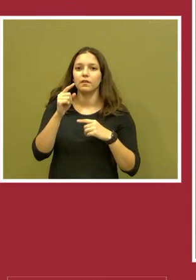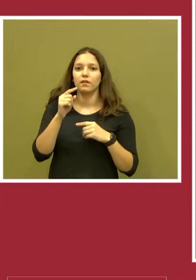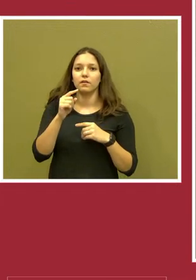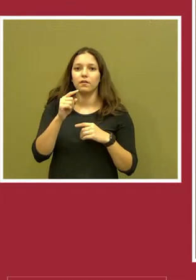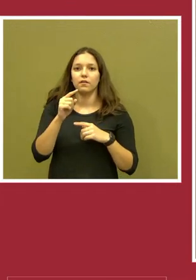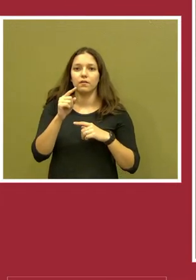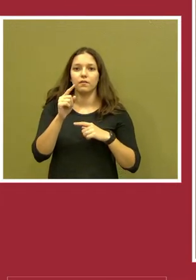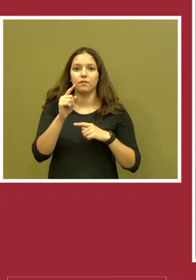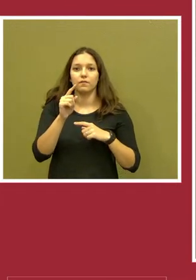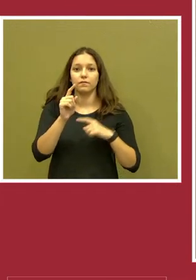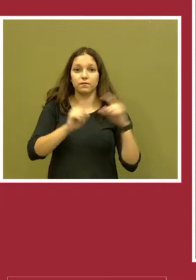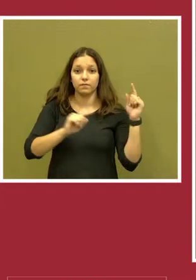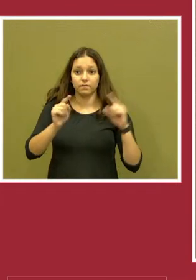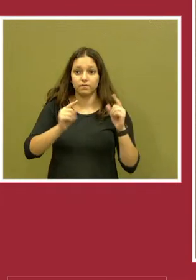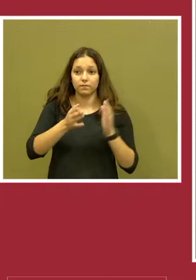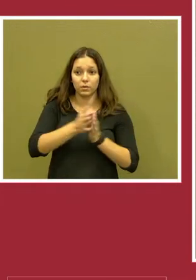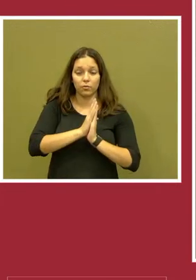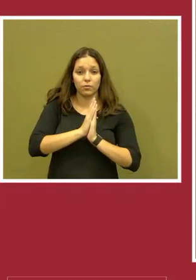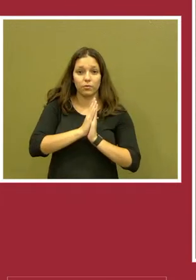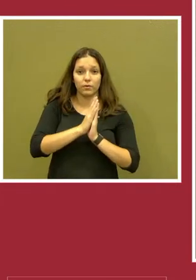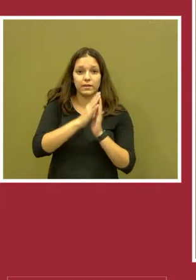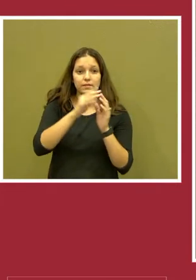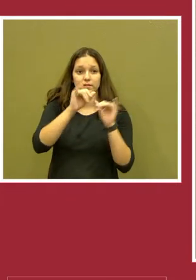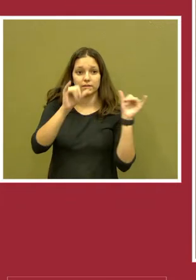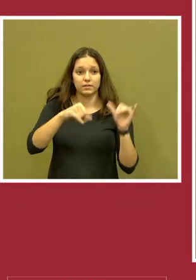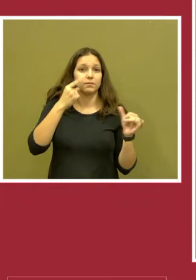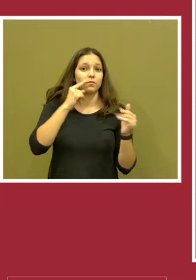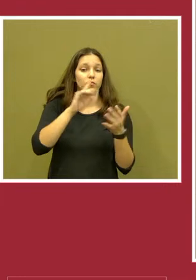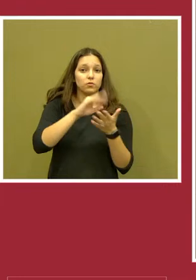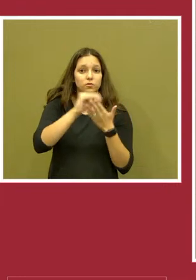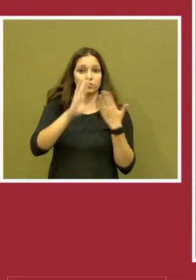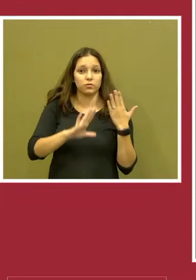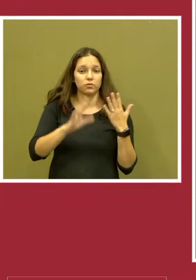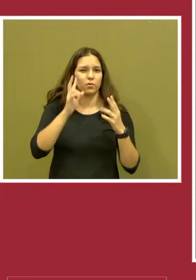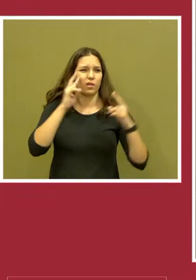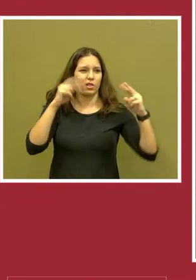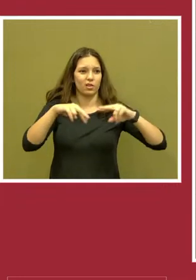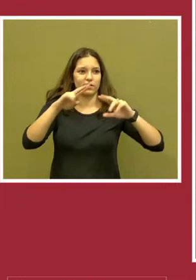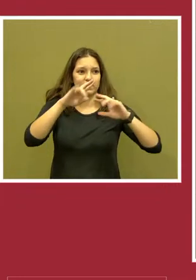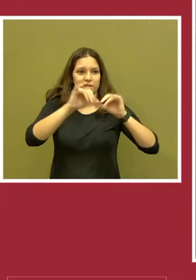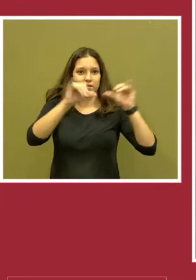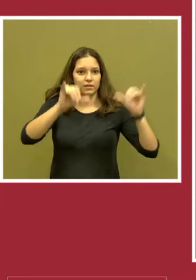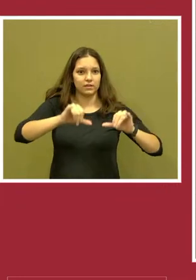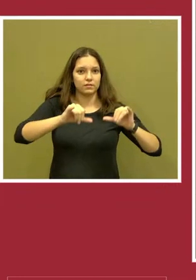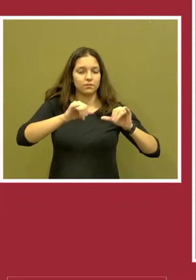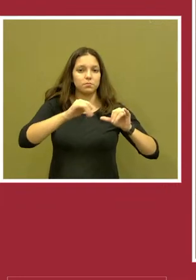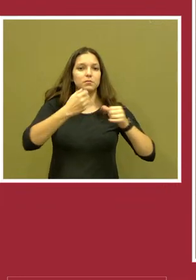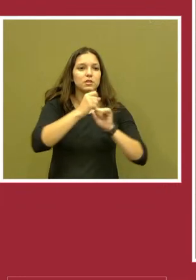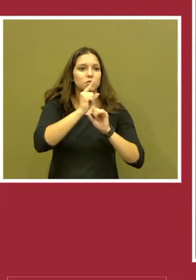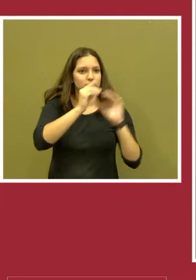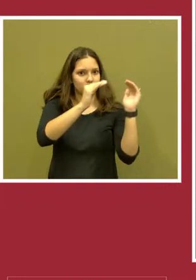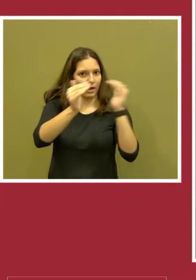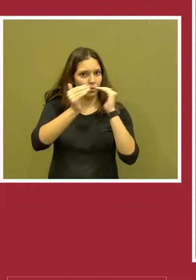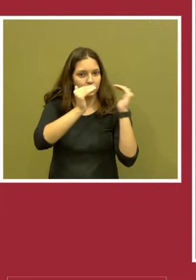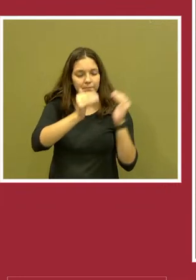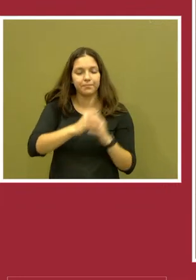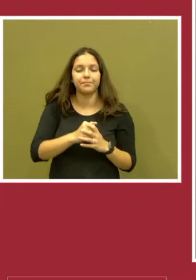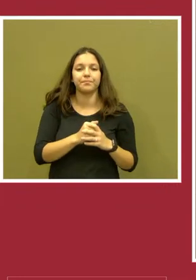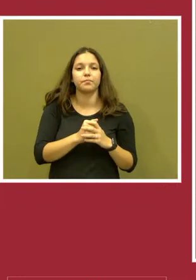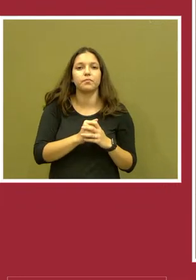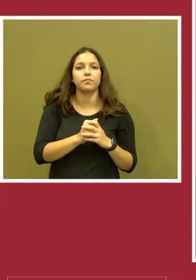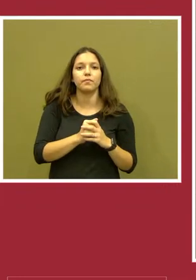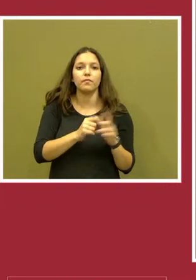requests, and that's a system that we have within our school for a student. We're looking at that system as a whole to make sure that system is equitable. But we do